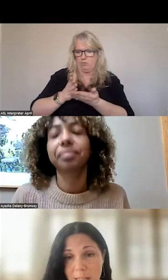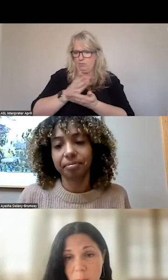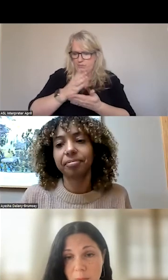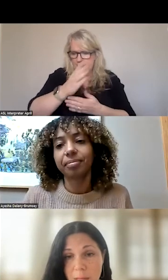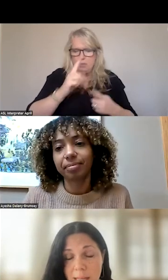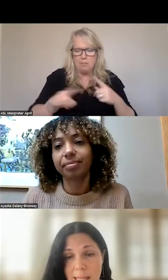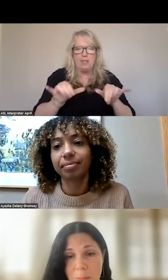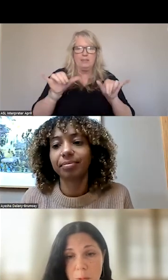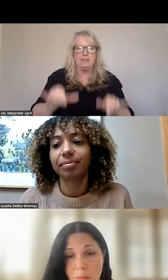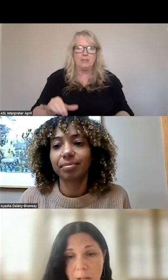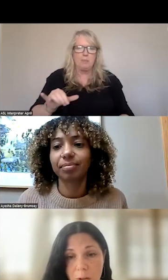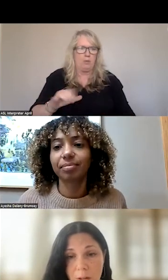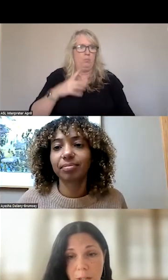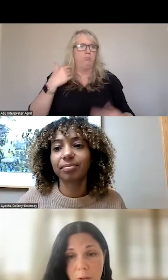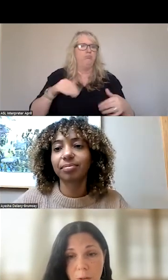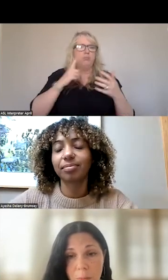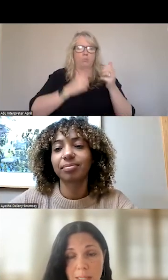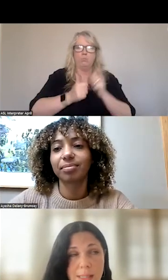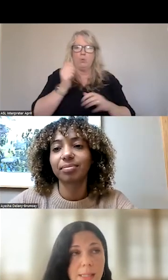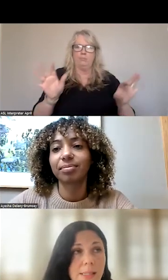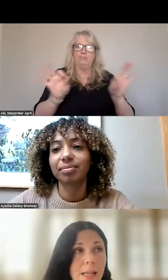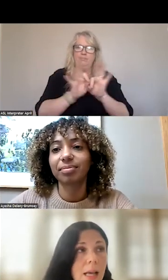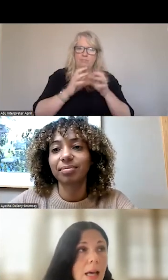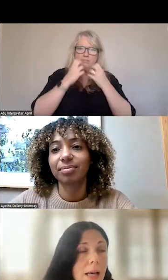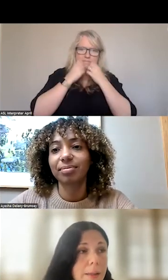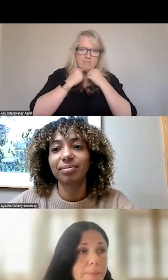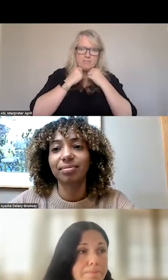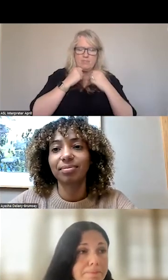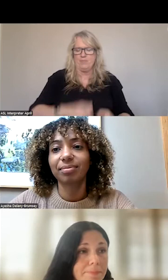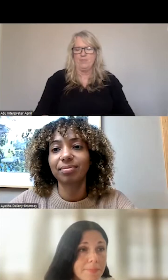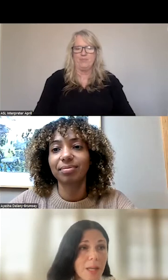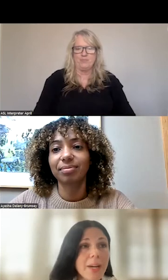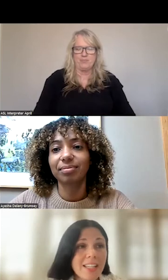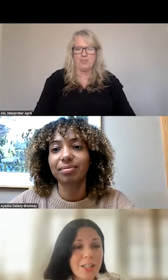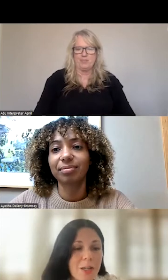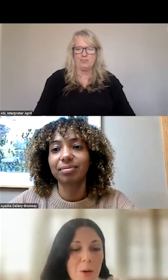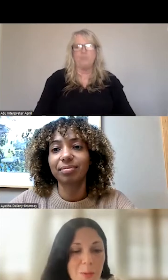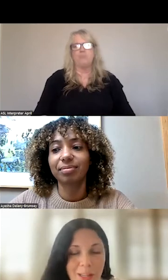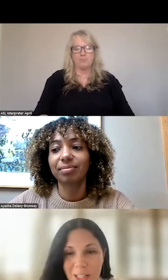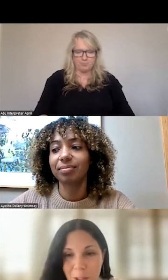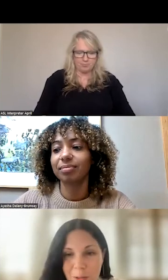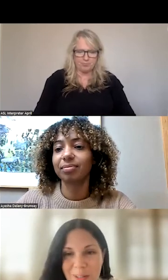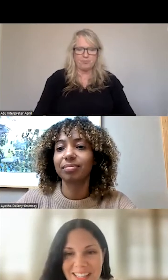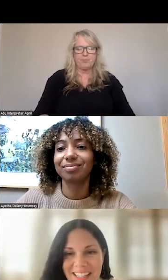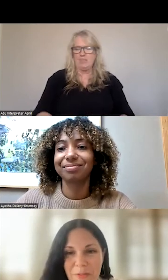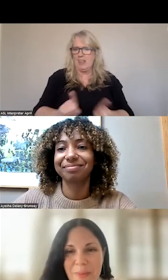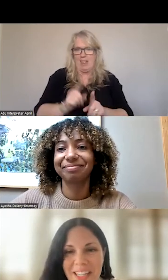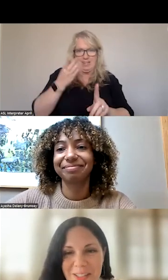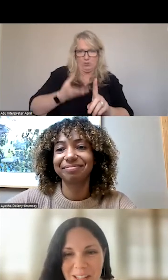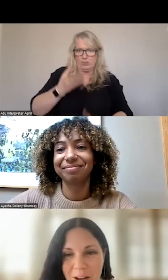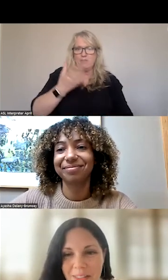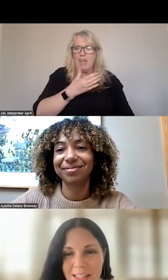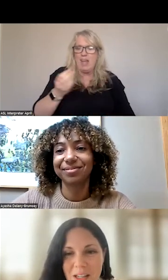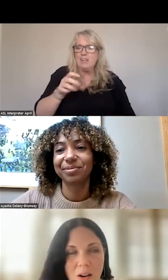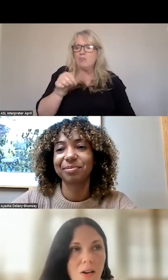to me is one of the most vital and critical pieces. But, you know, like you and like everybody